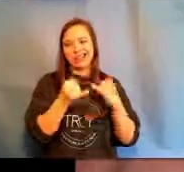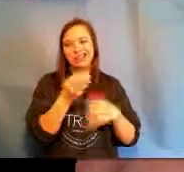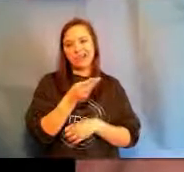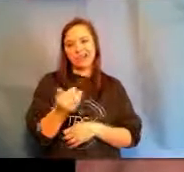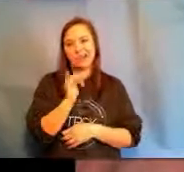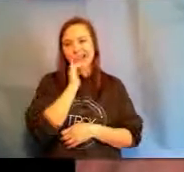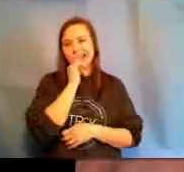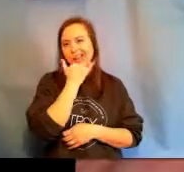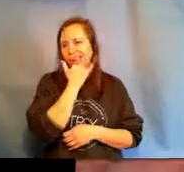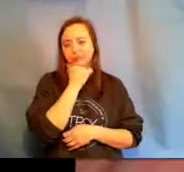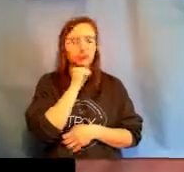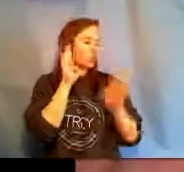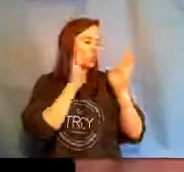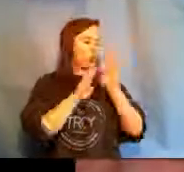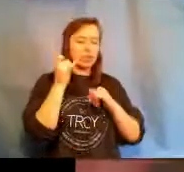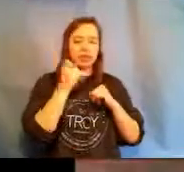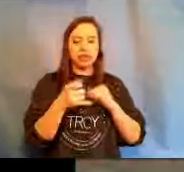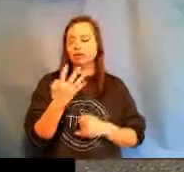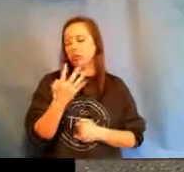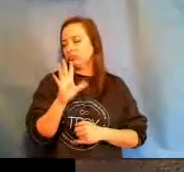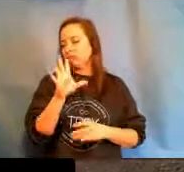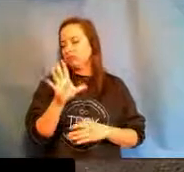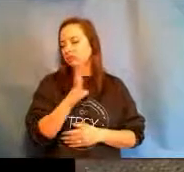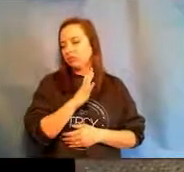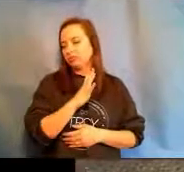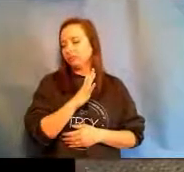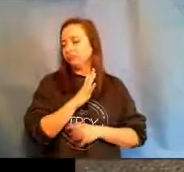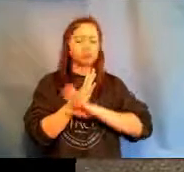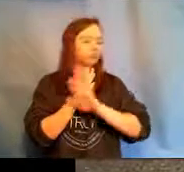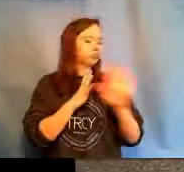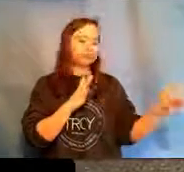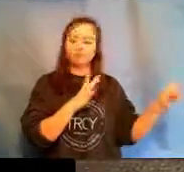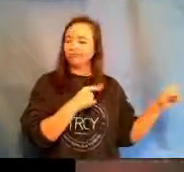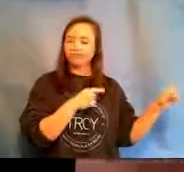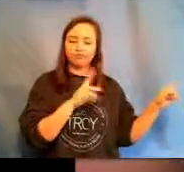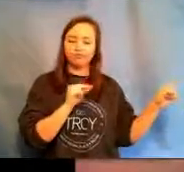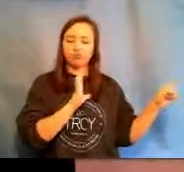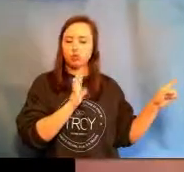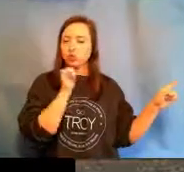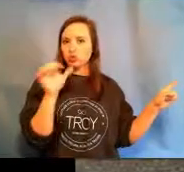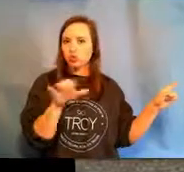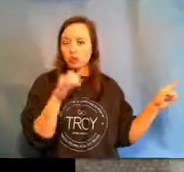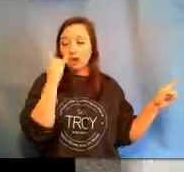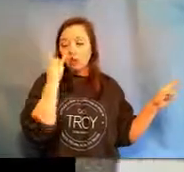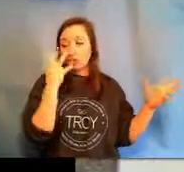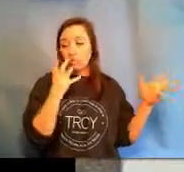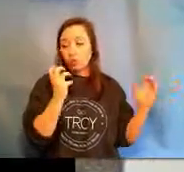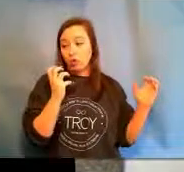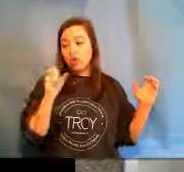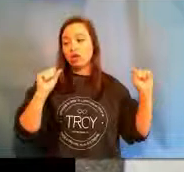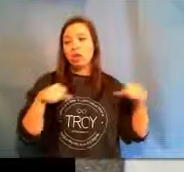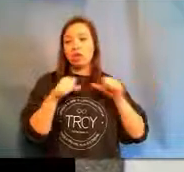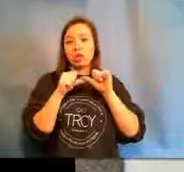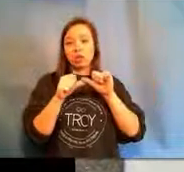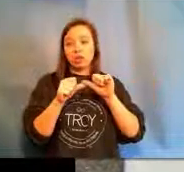off. Don't worry about doing those. So those you do not have to do. If you want to, you can do the